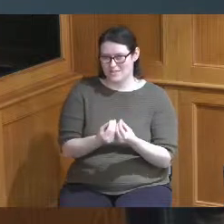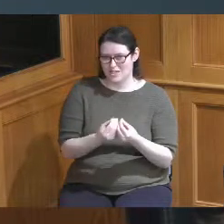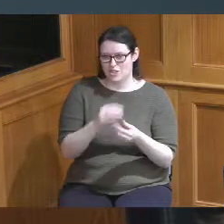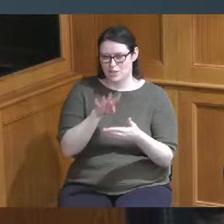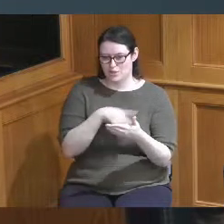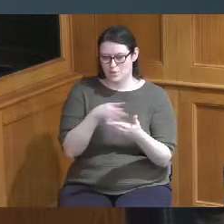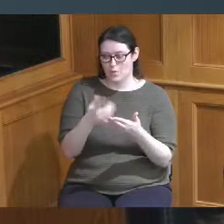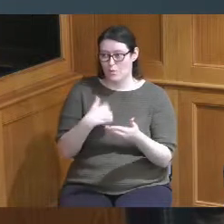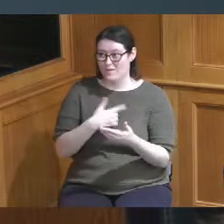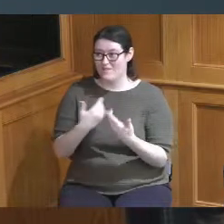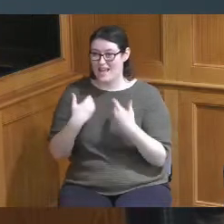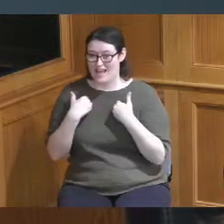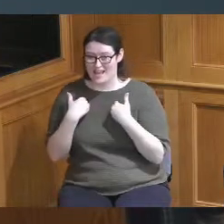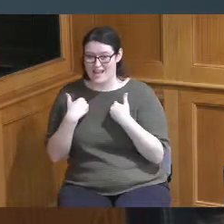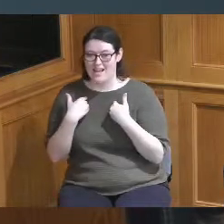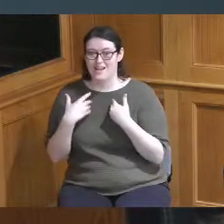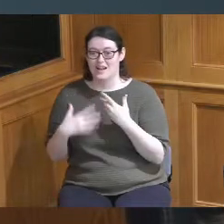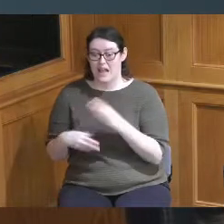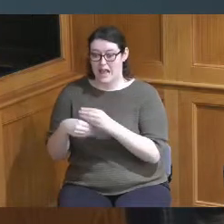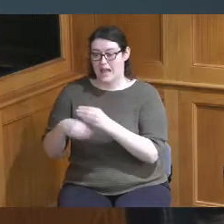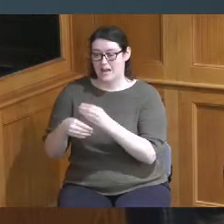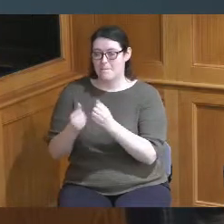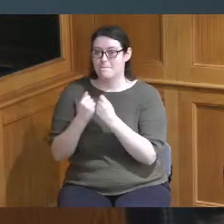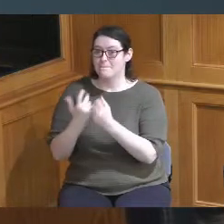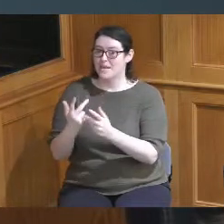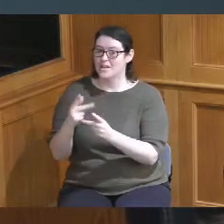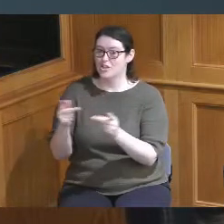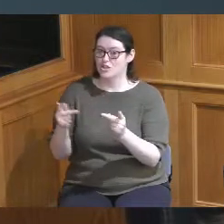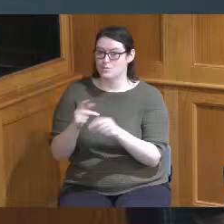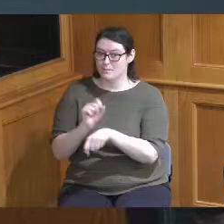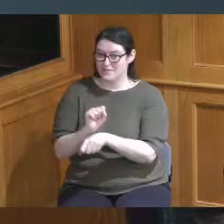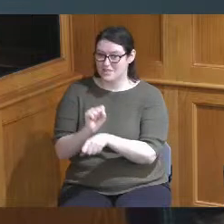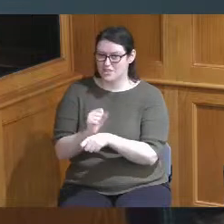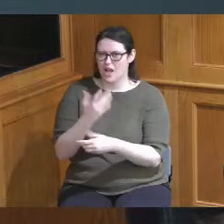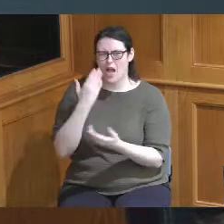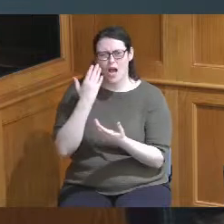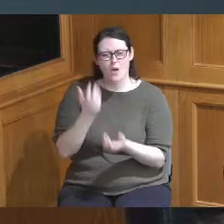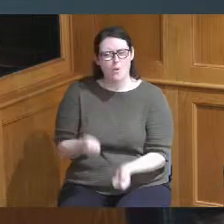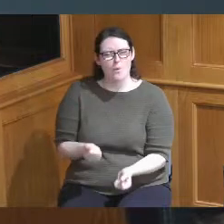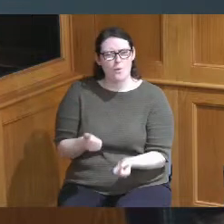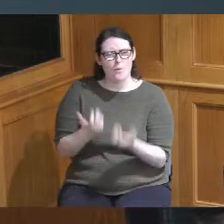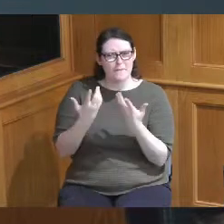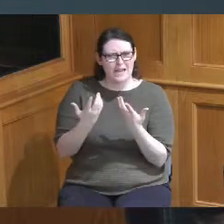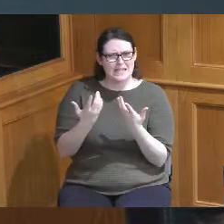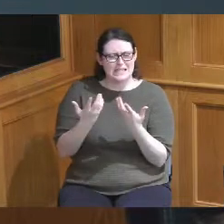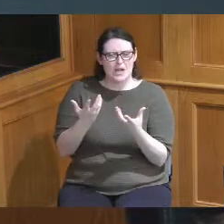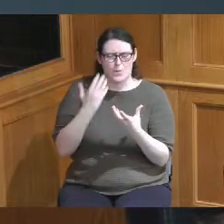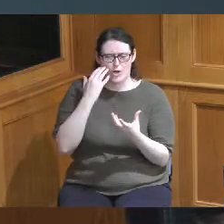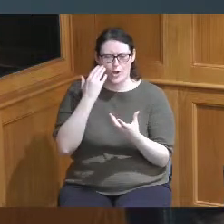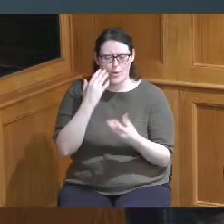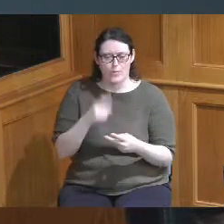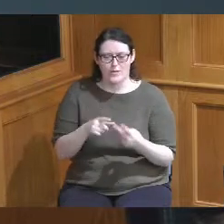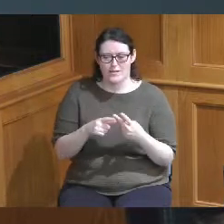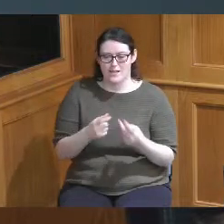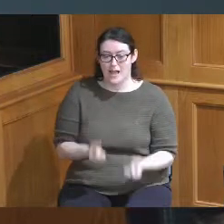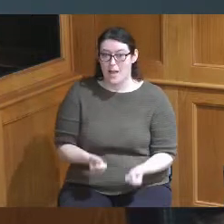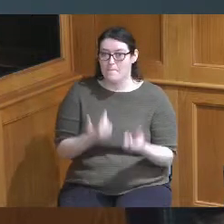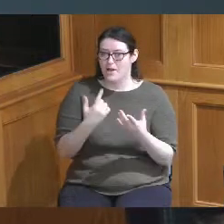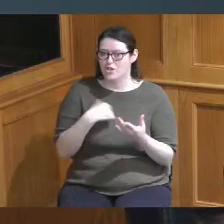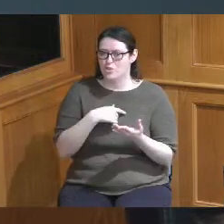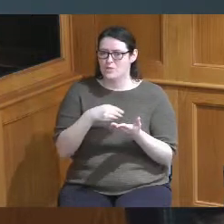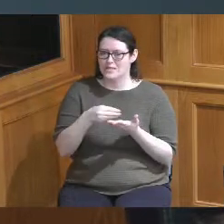of positions. I want to know how many positions we've added in the last 4 years. I want to know how much we're